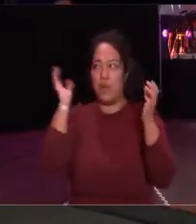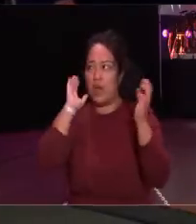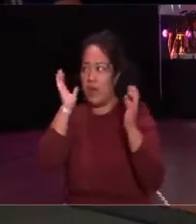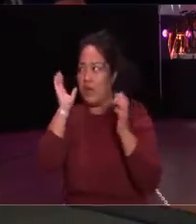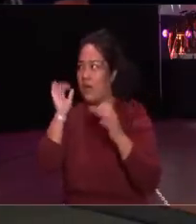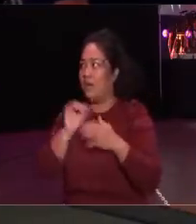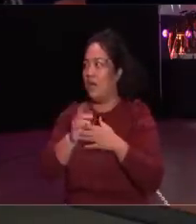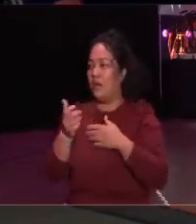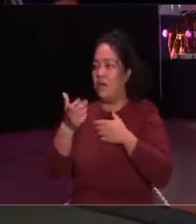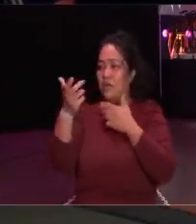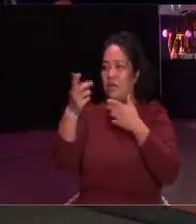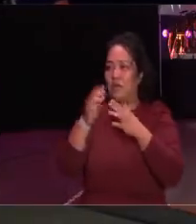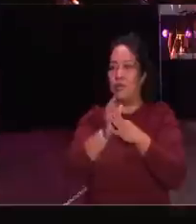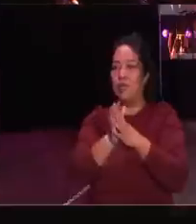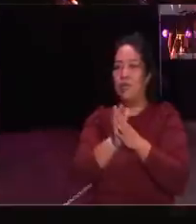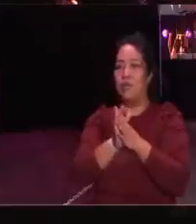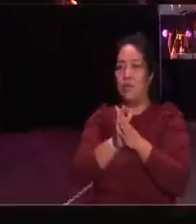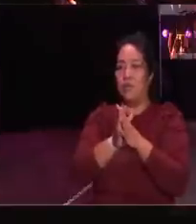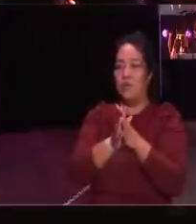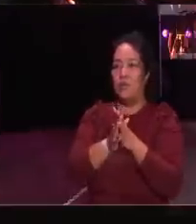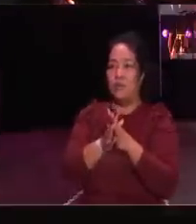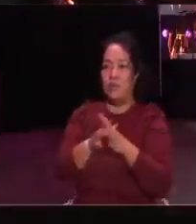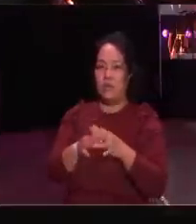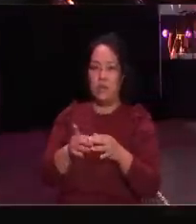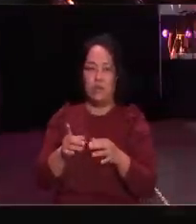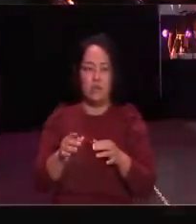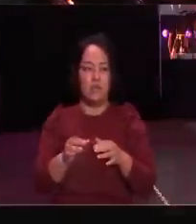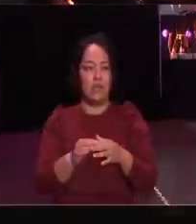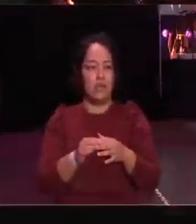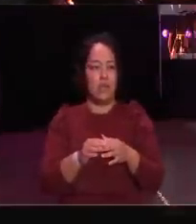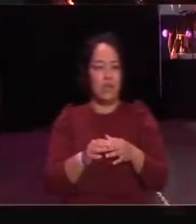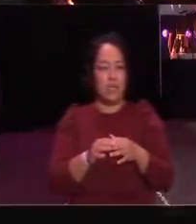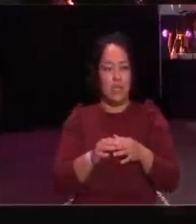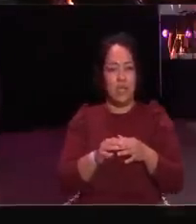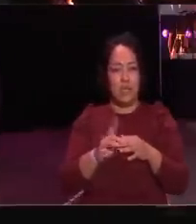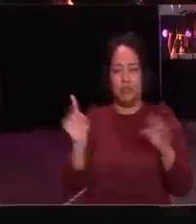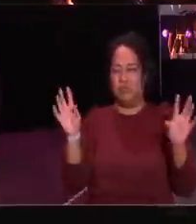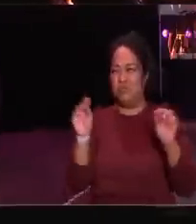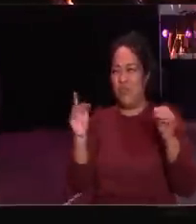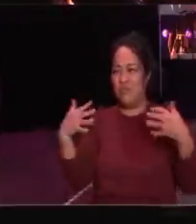cuantos goles. Dear brothers, they've hit a few goals. Pero no tengan miedo, but iglesia. Don't